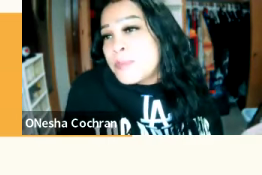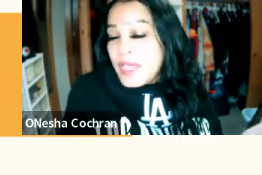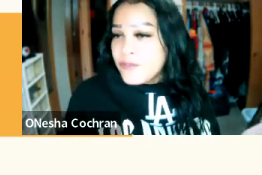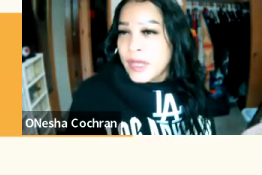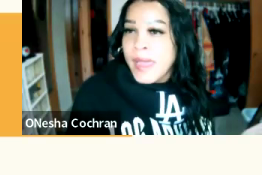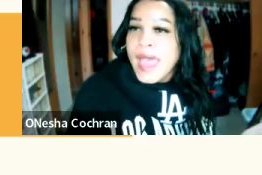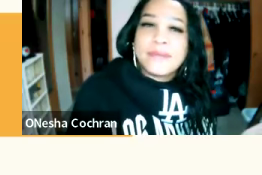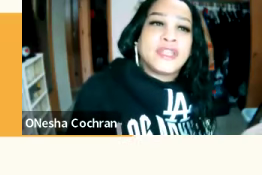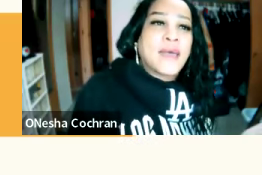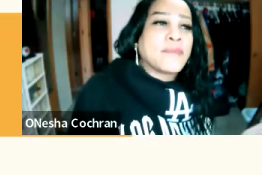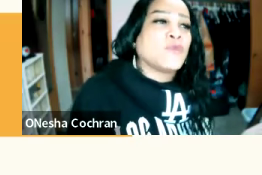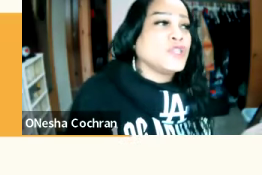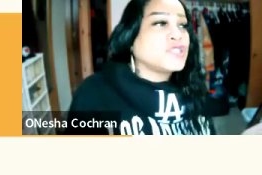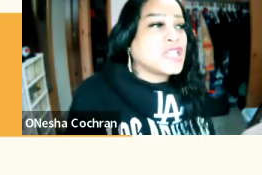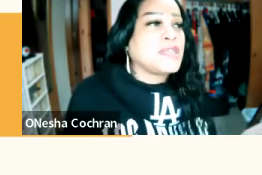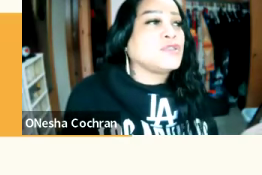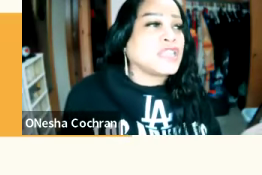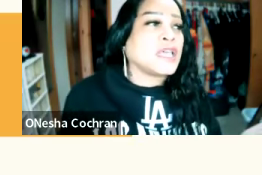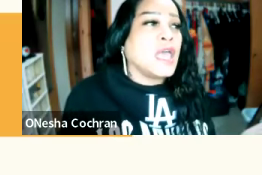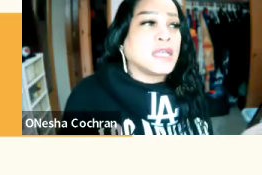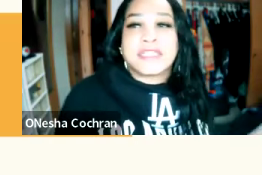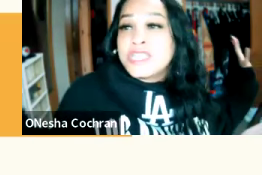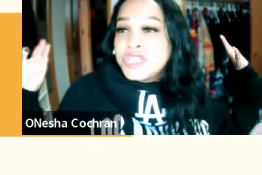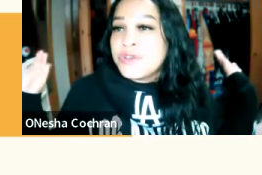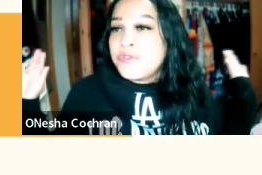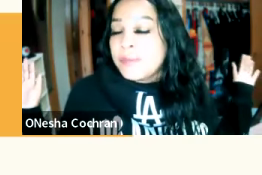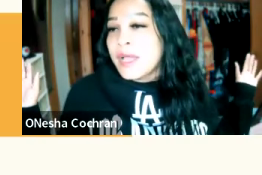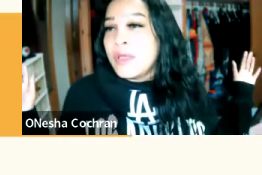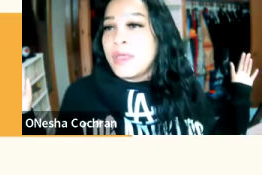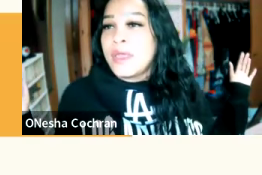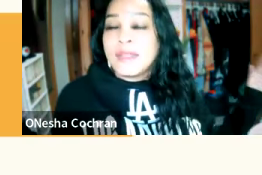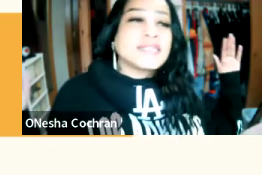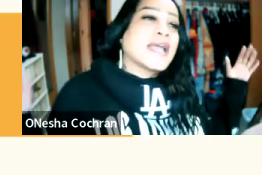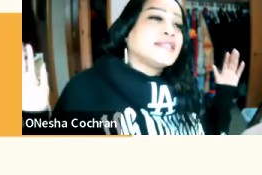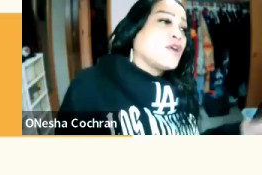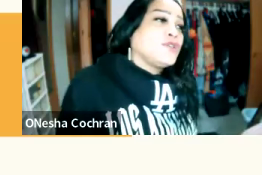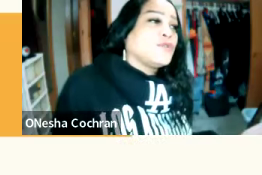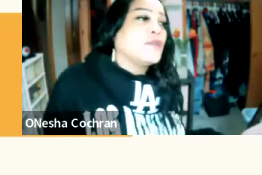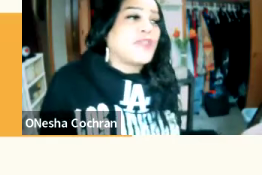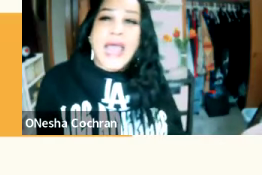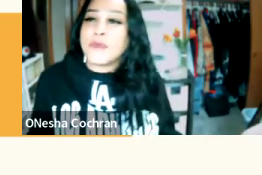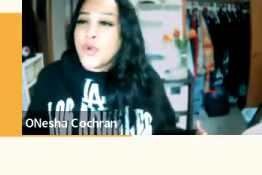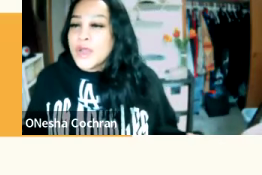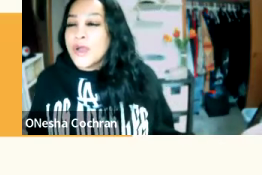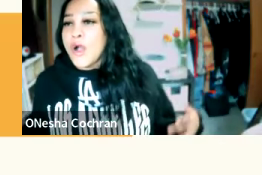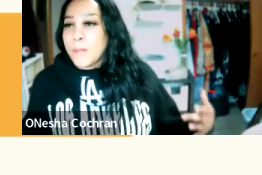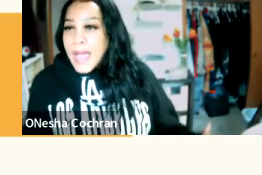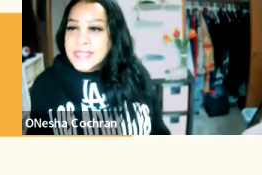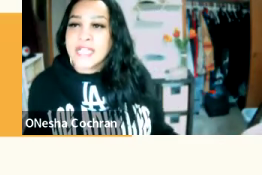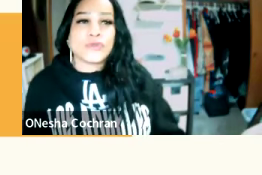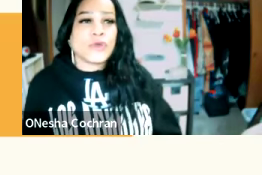I can't speak for them. When you see me, you see a cisgendered female. Unless I tell you that I'm